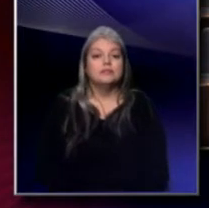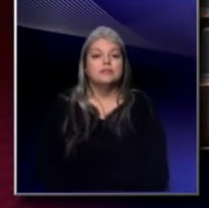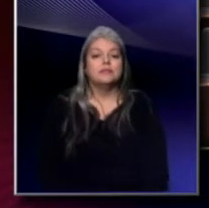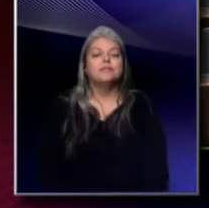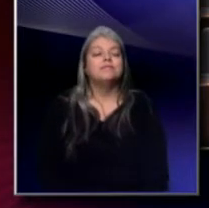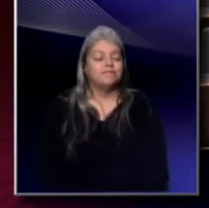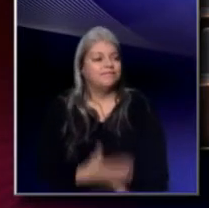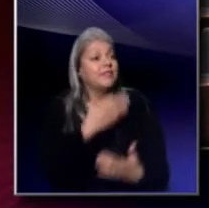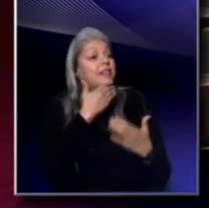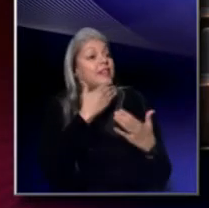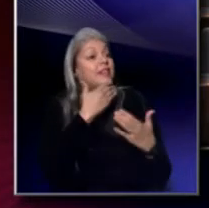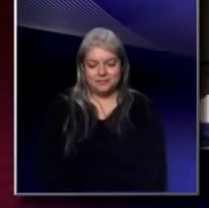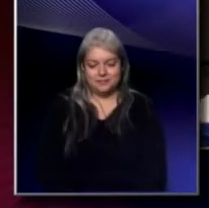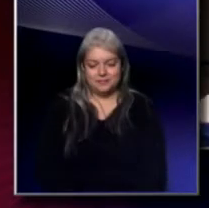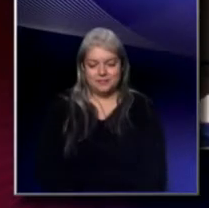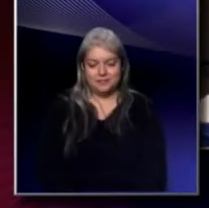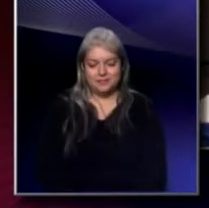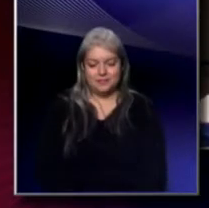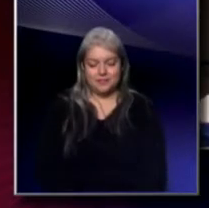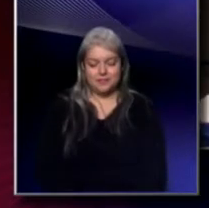Thank you, Ryan. Thank you.